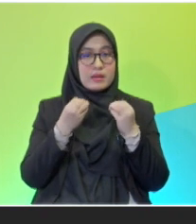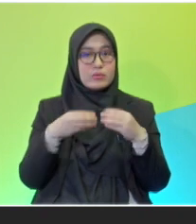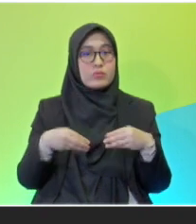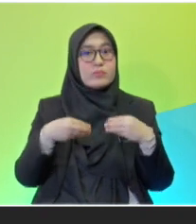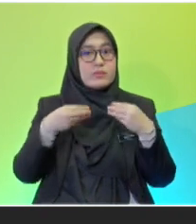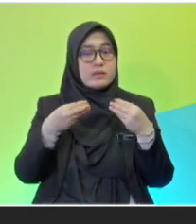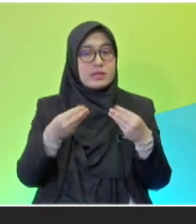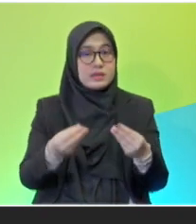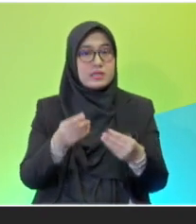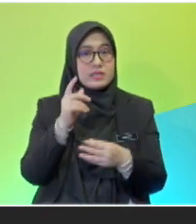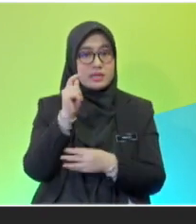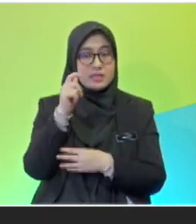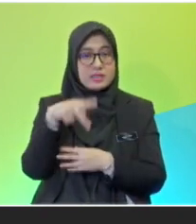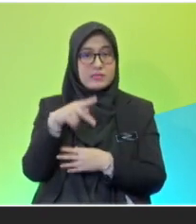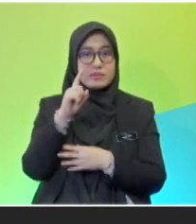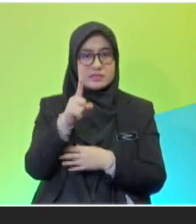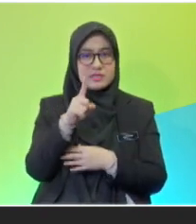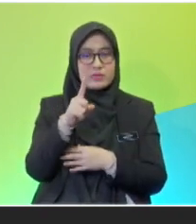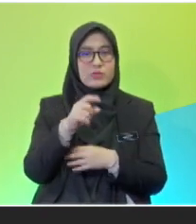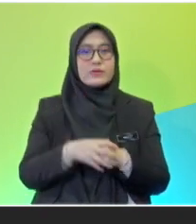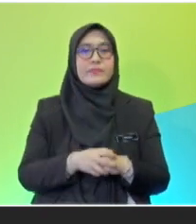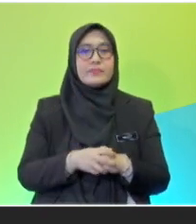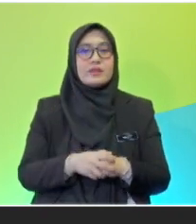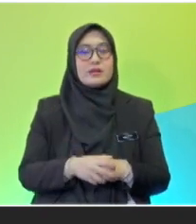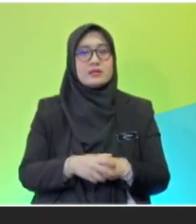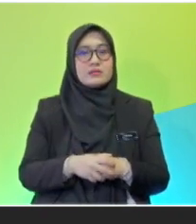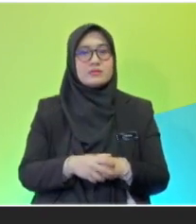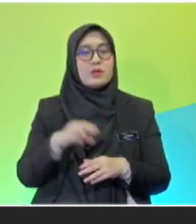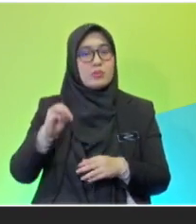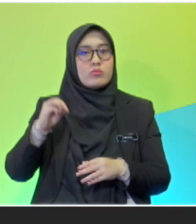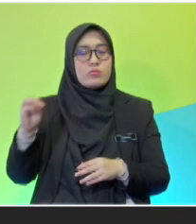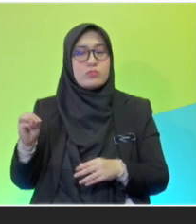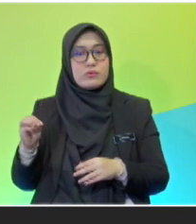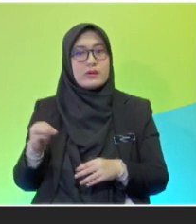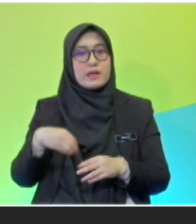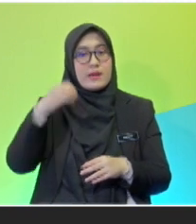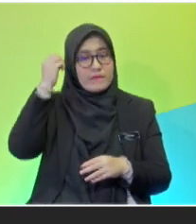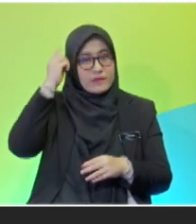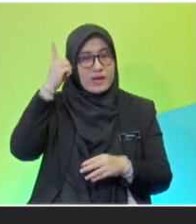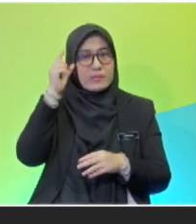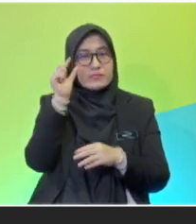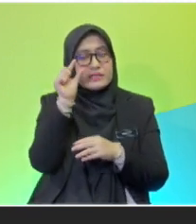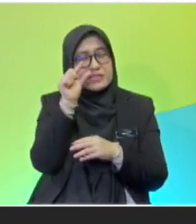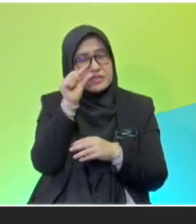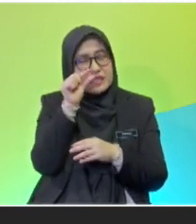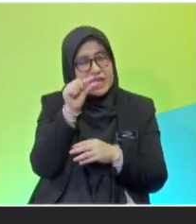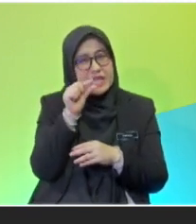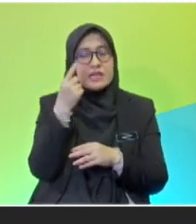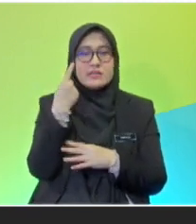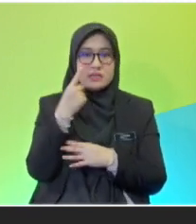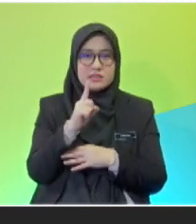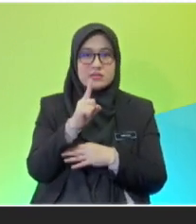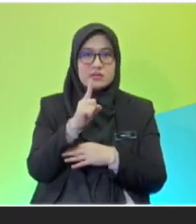ability, information, ideas, feelings and opinions, as well as organized